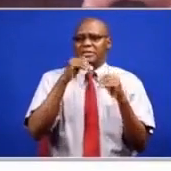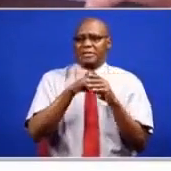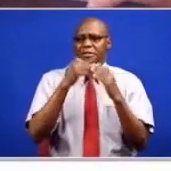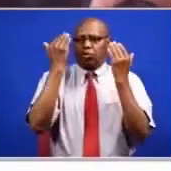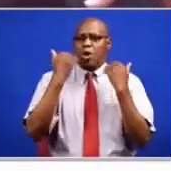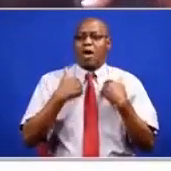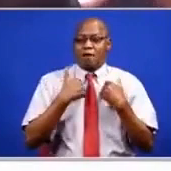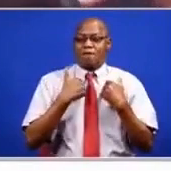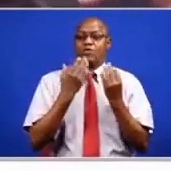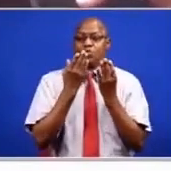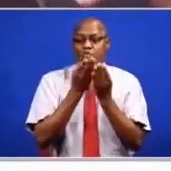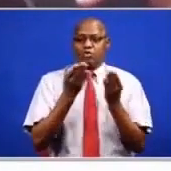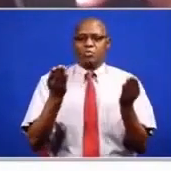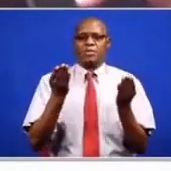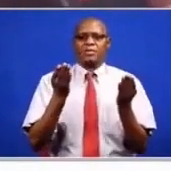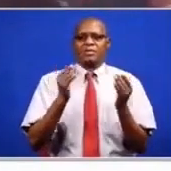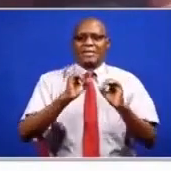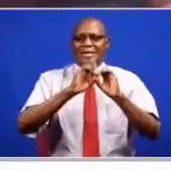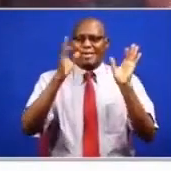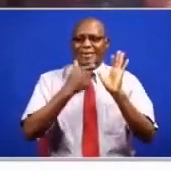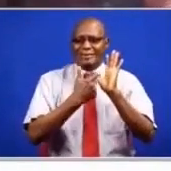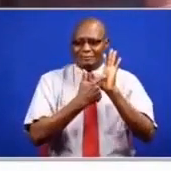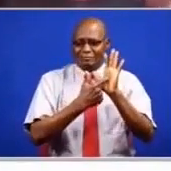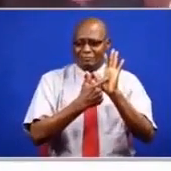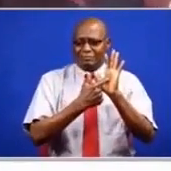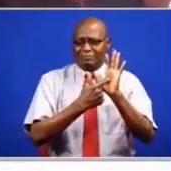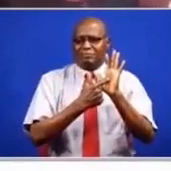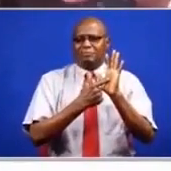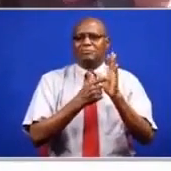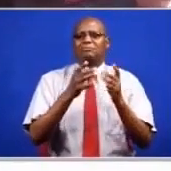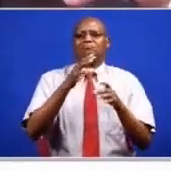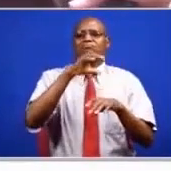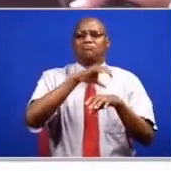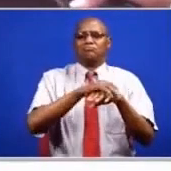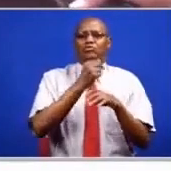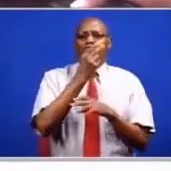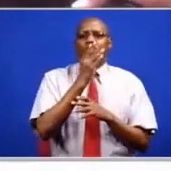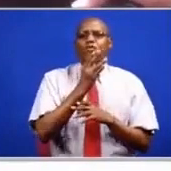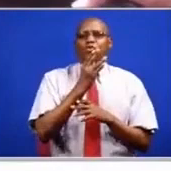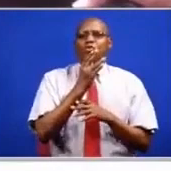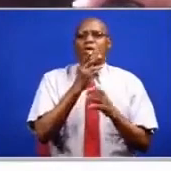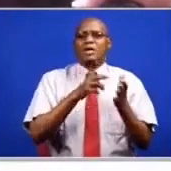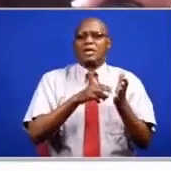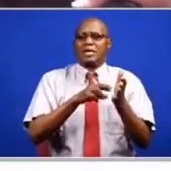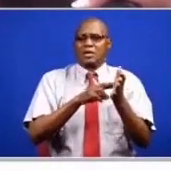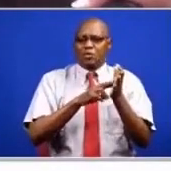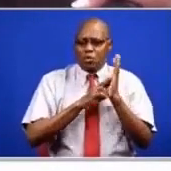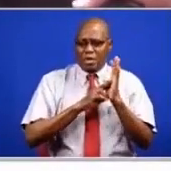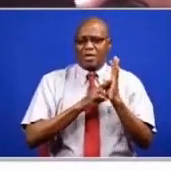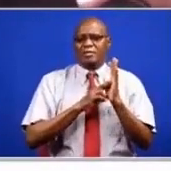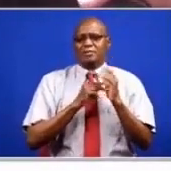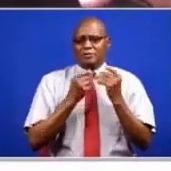documents clearly indicating that they received for the 24 required. And there was two stages of